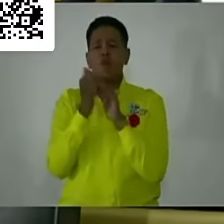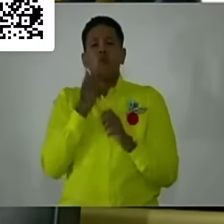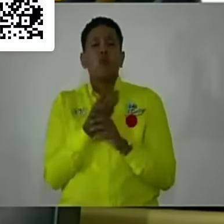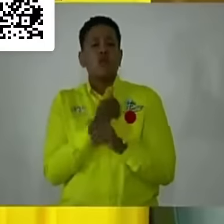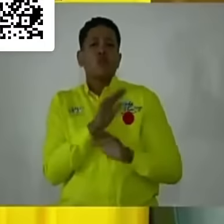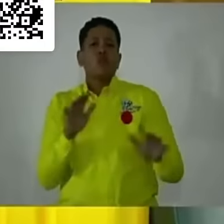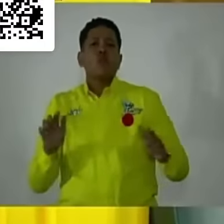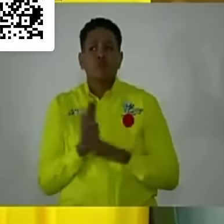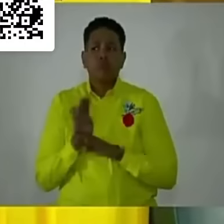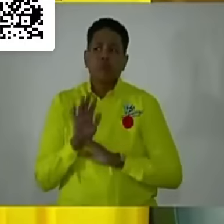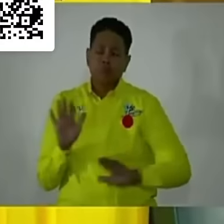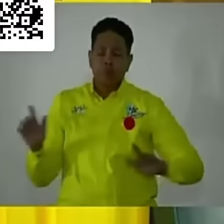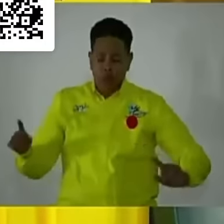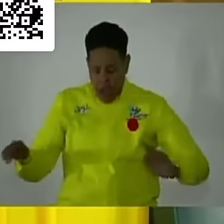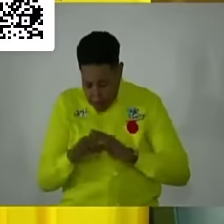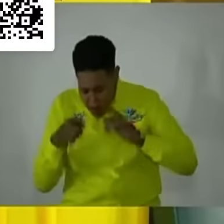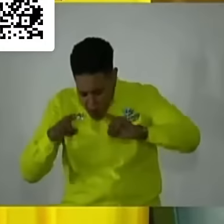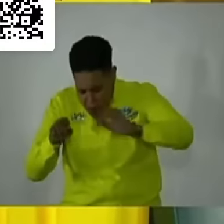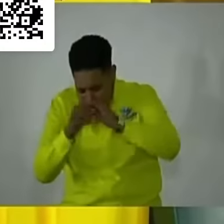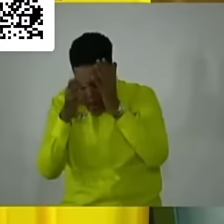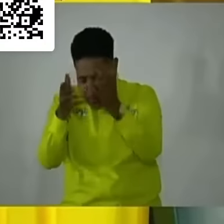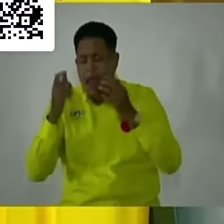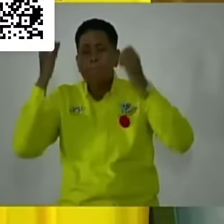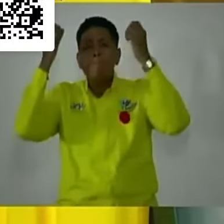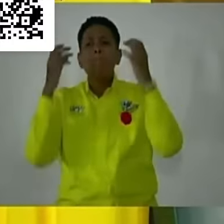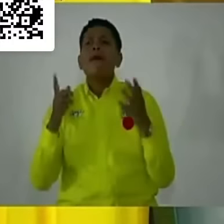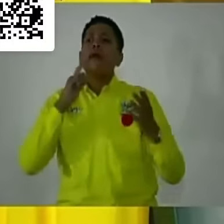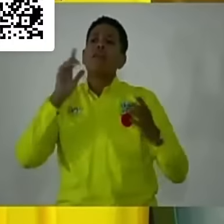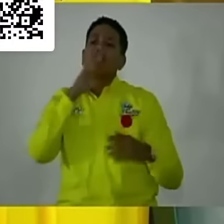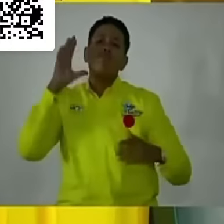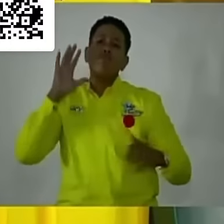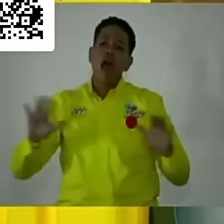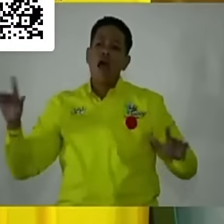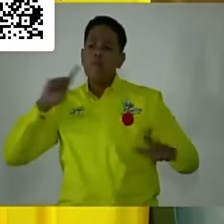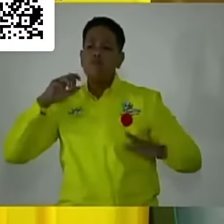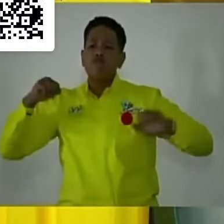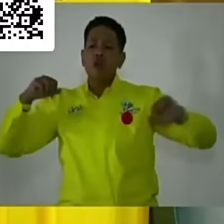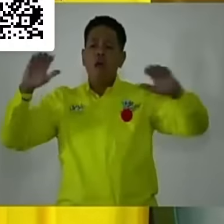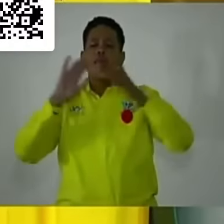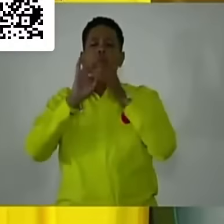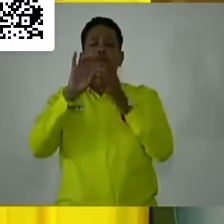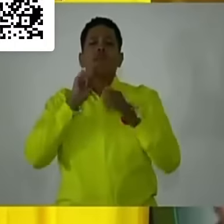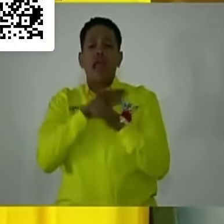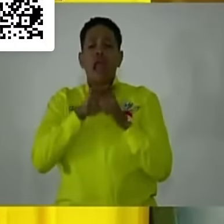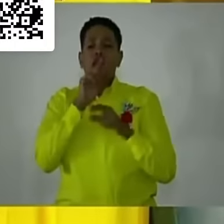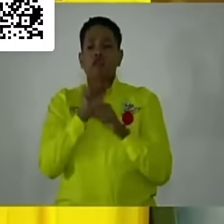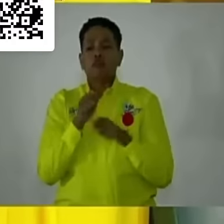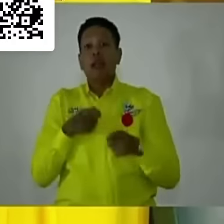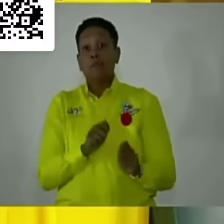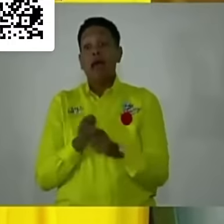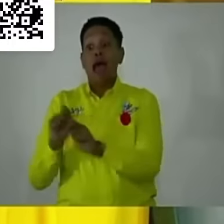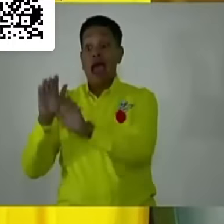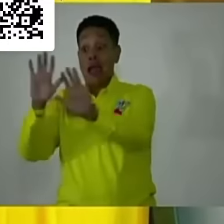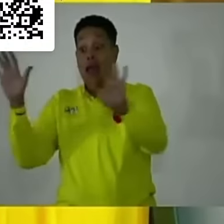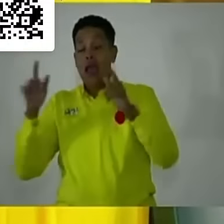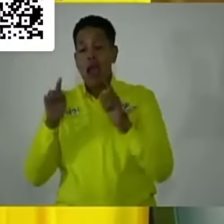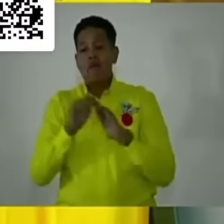industry. While it is that many a farmer is robbed of the areas that were mined,